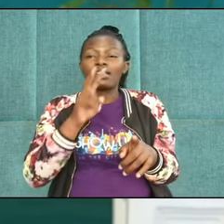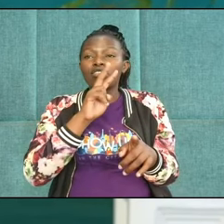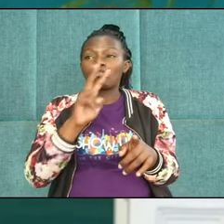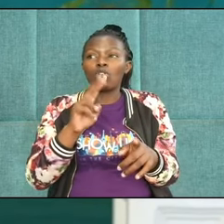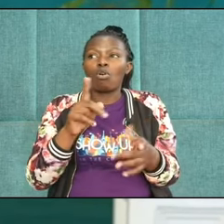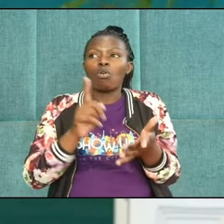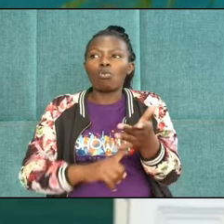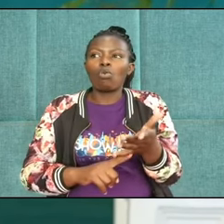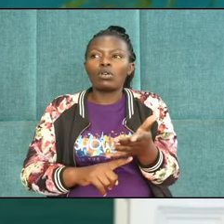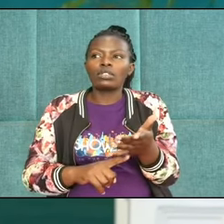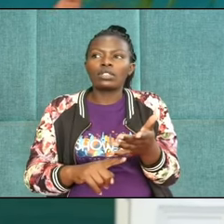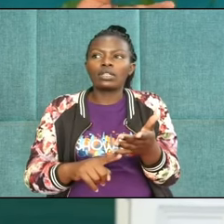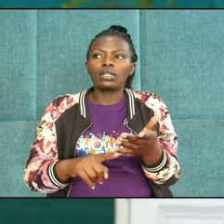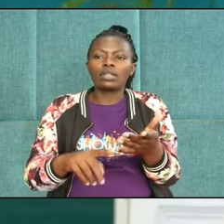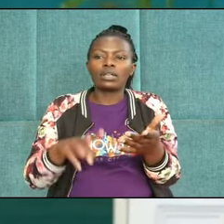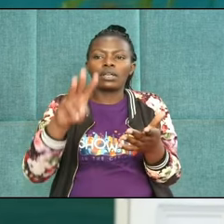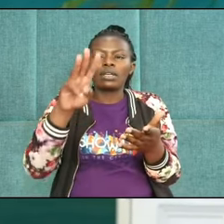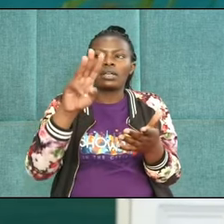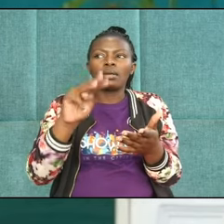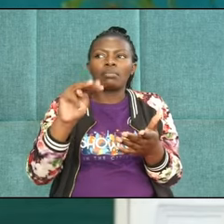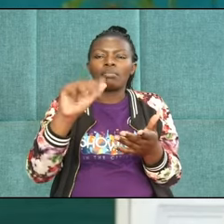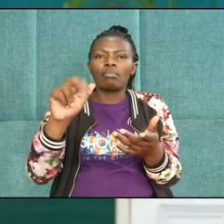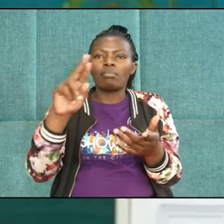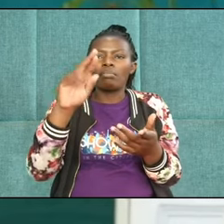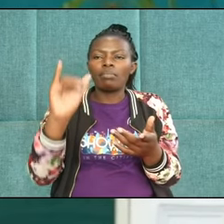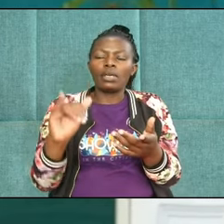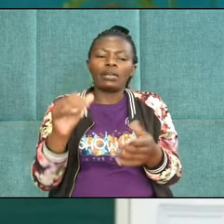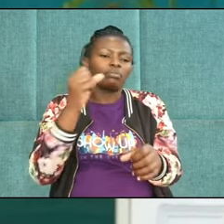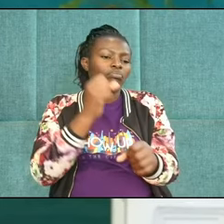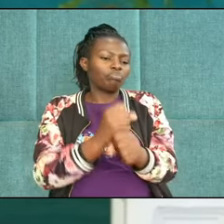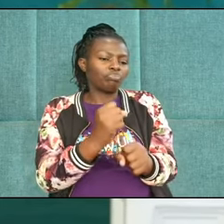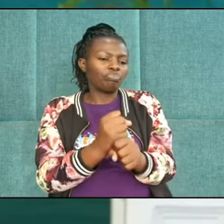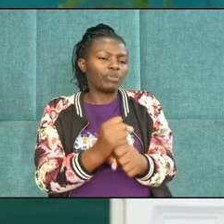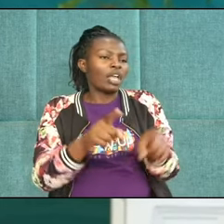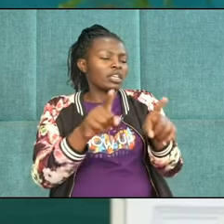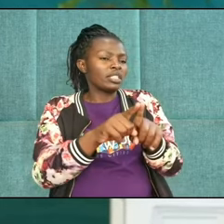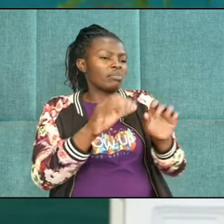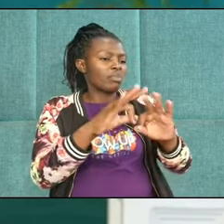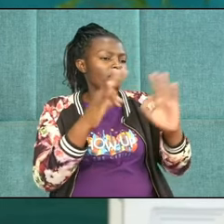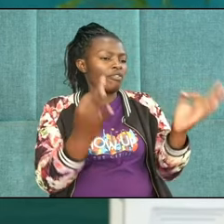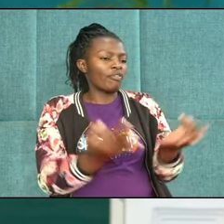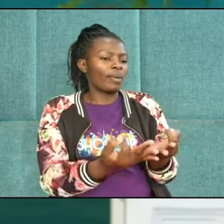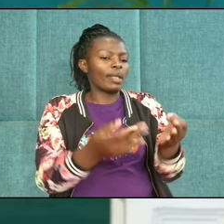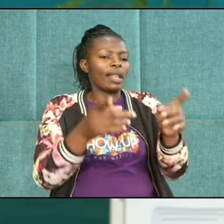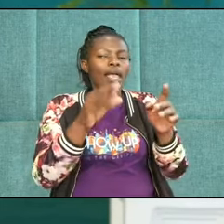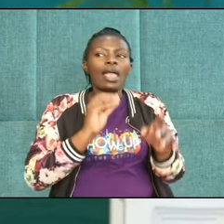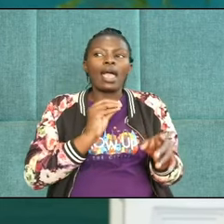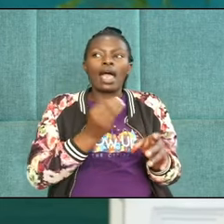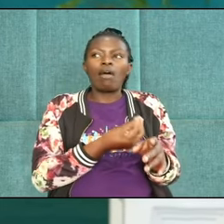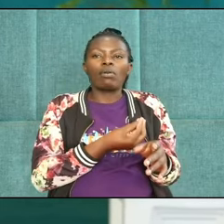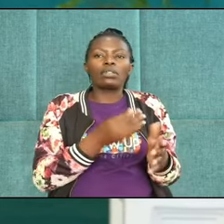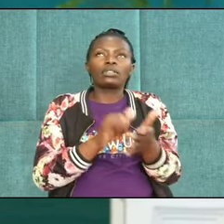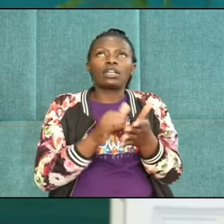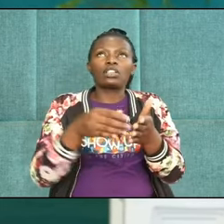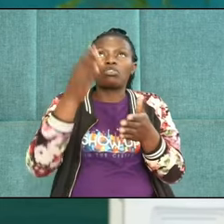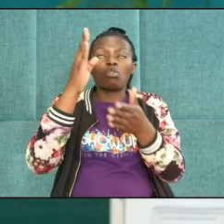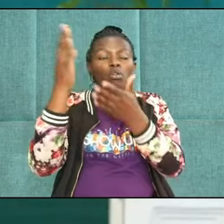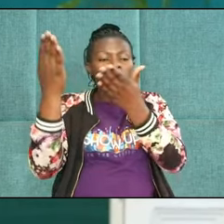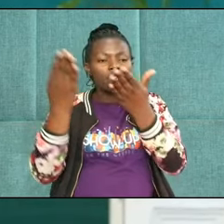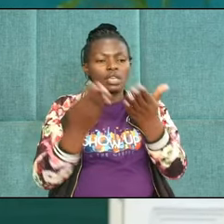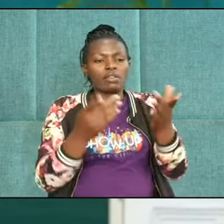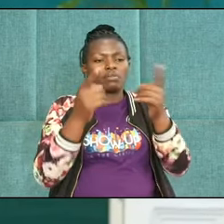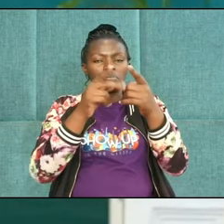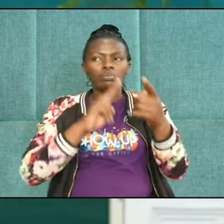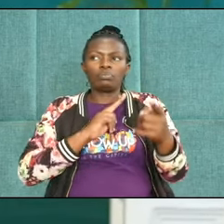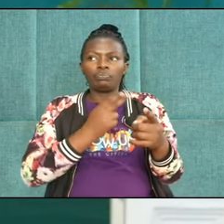And we said we should also take care of our families, the families that God has given to us, so that,